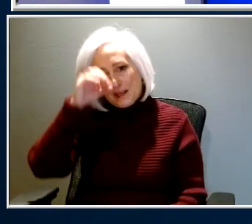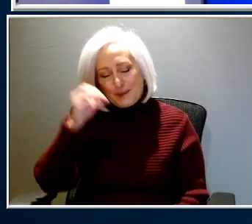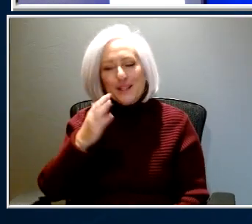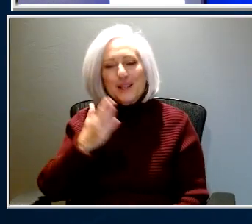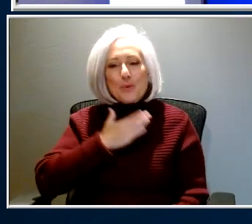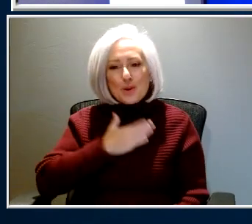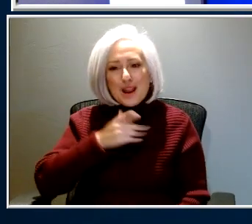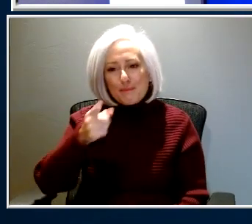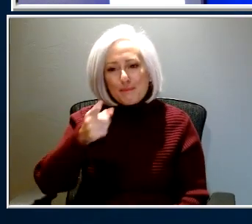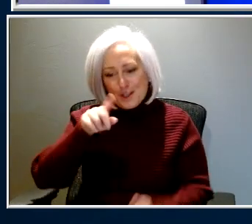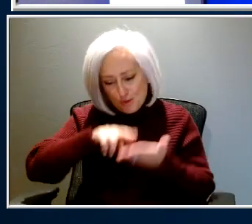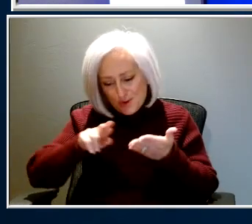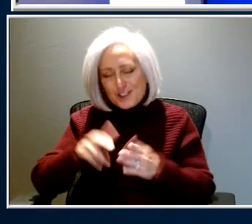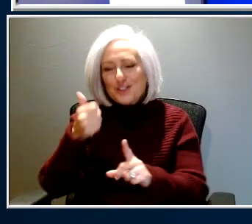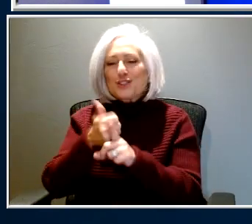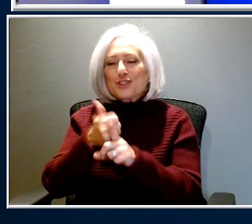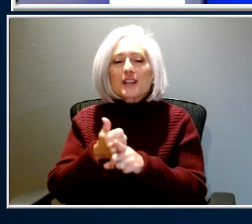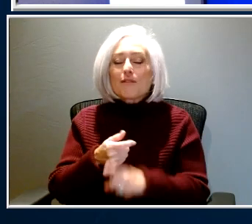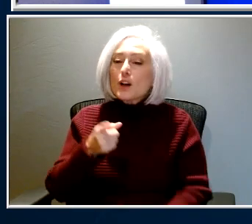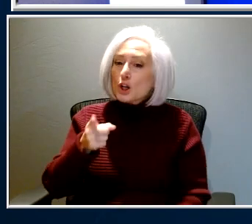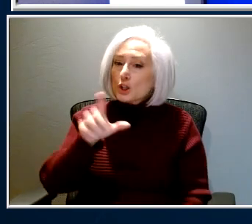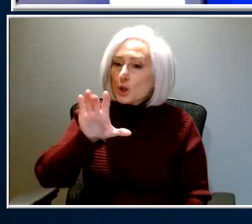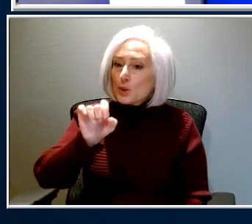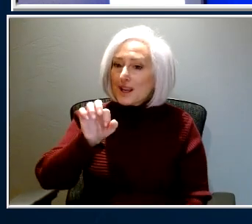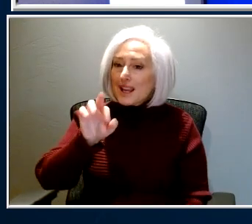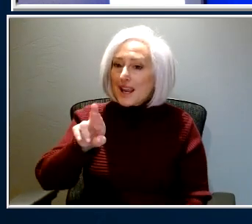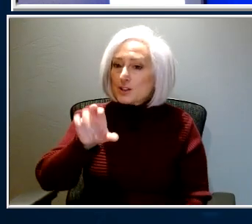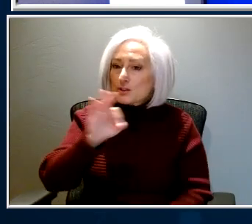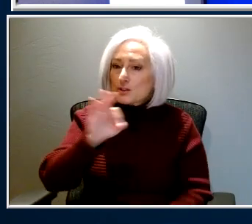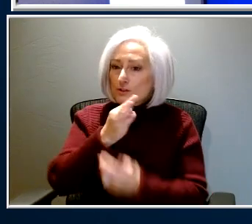own research. Are you cancer-free today, Bob?